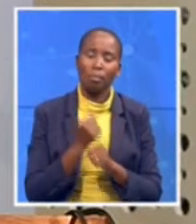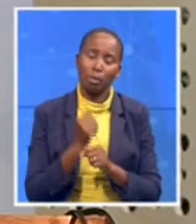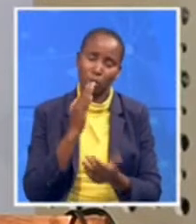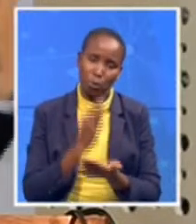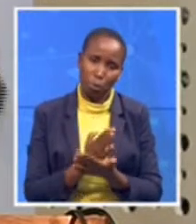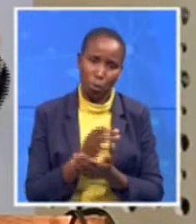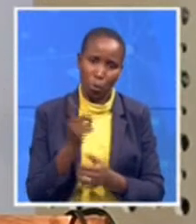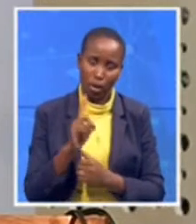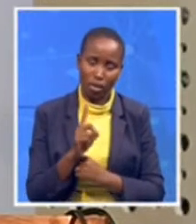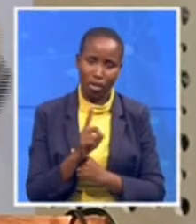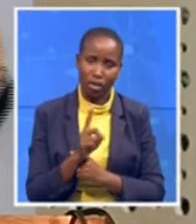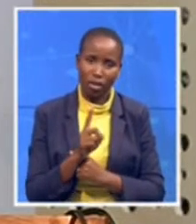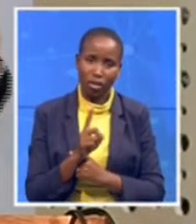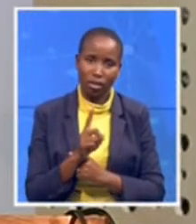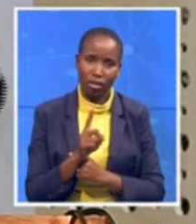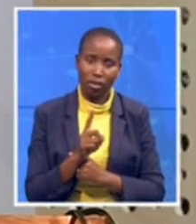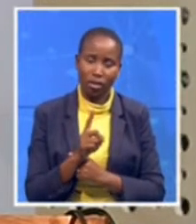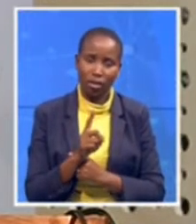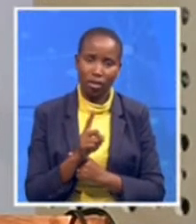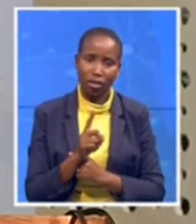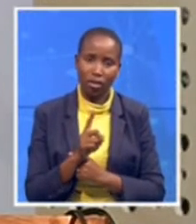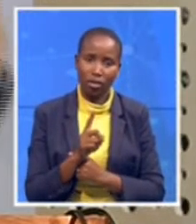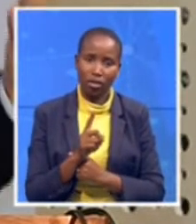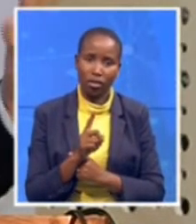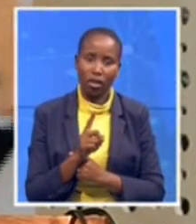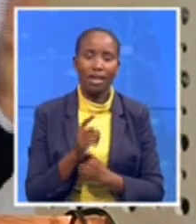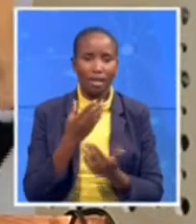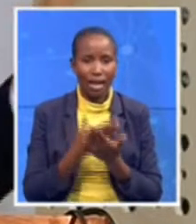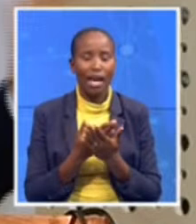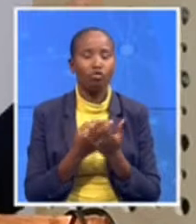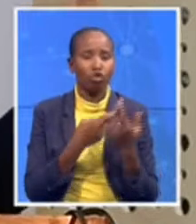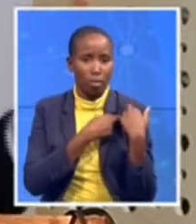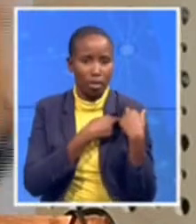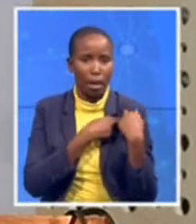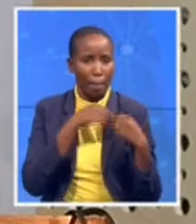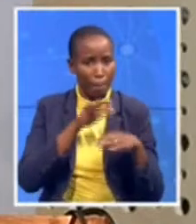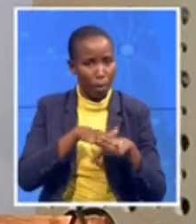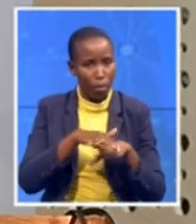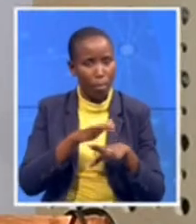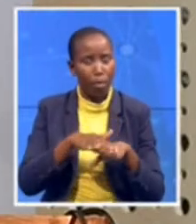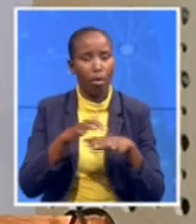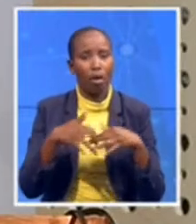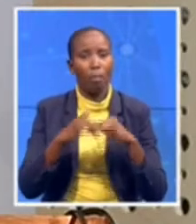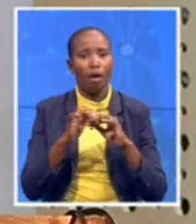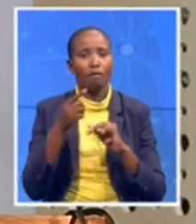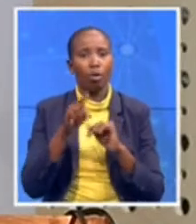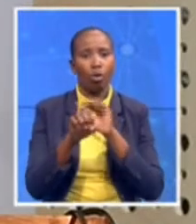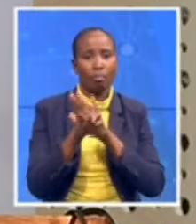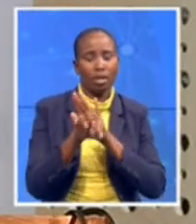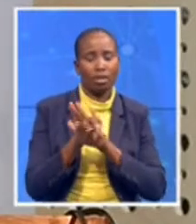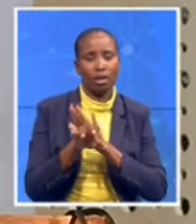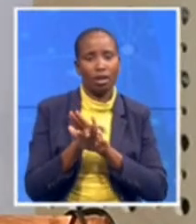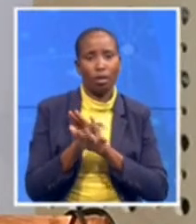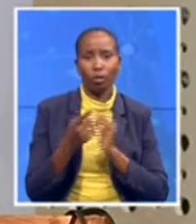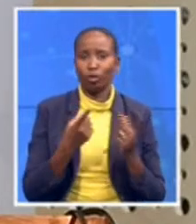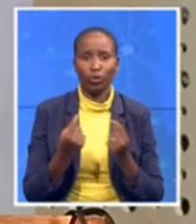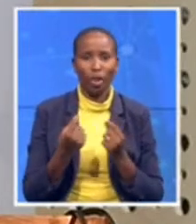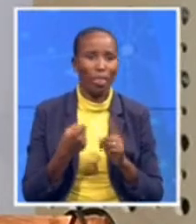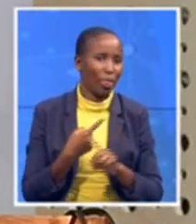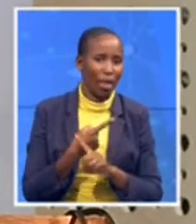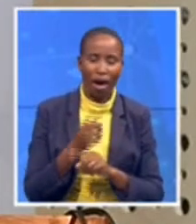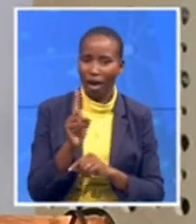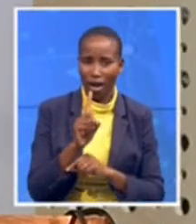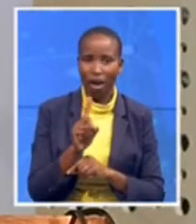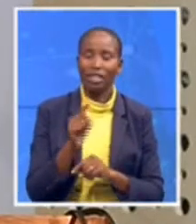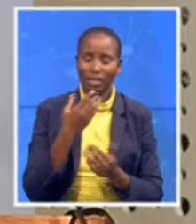stretch our mandate beyond into the space of the media where it should not be, and allow the press council to regulate that space